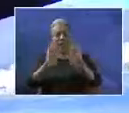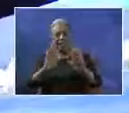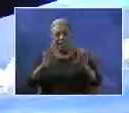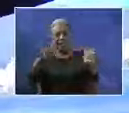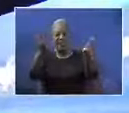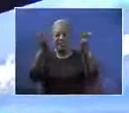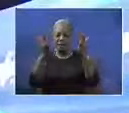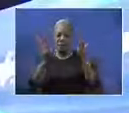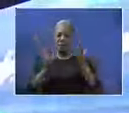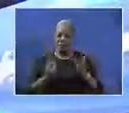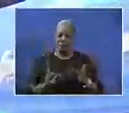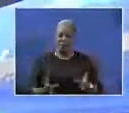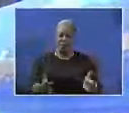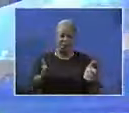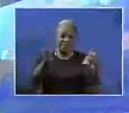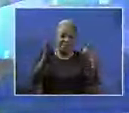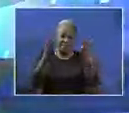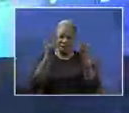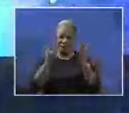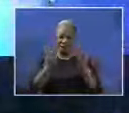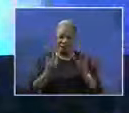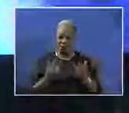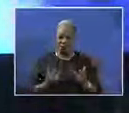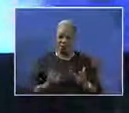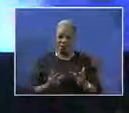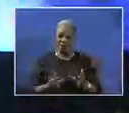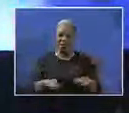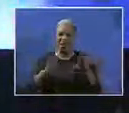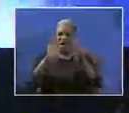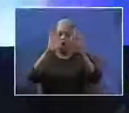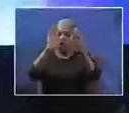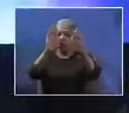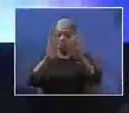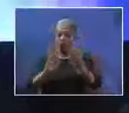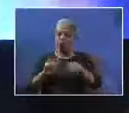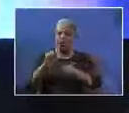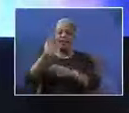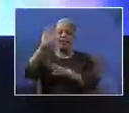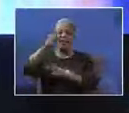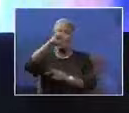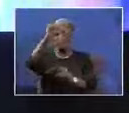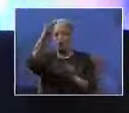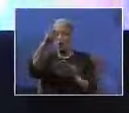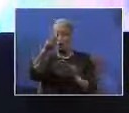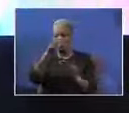mercy towards me. Great is your grace.